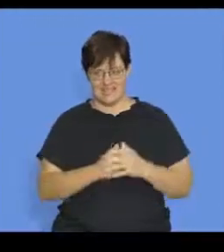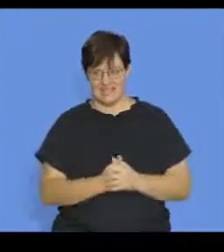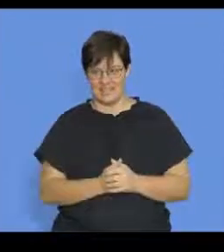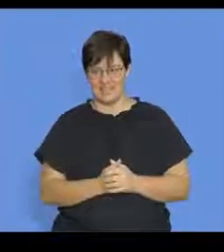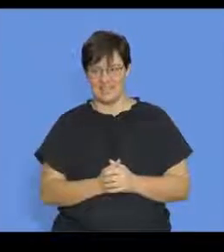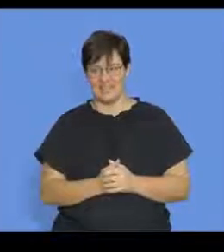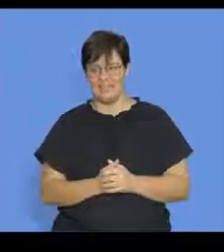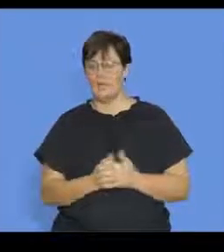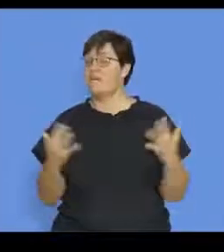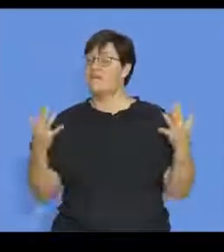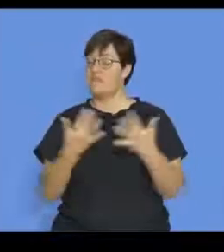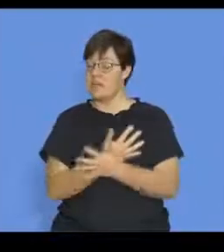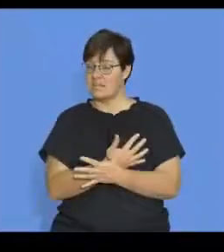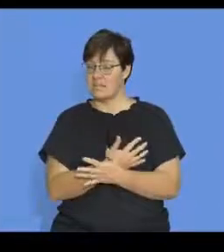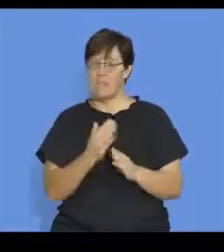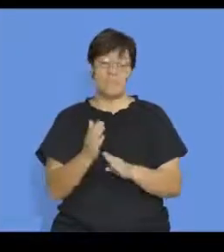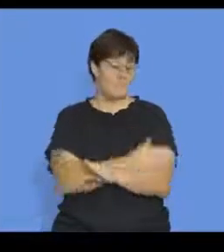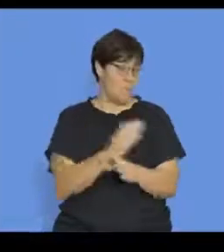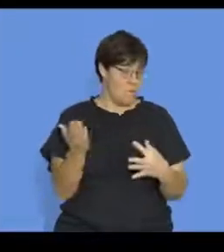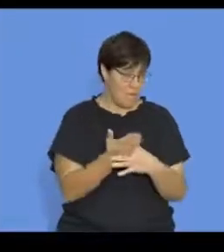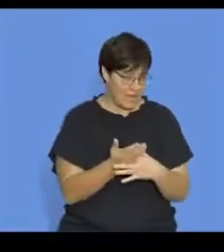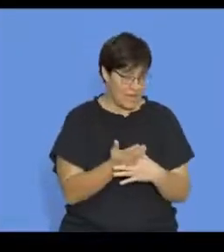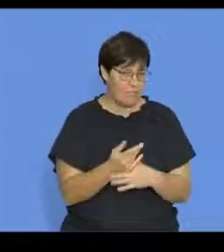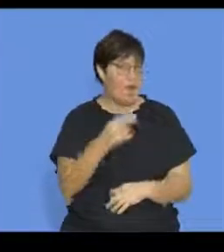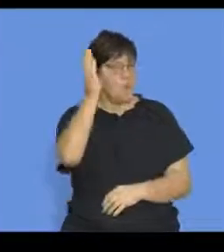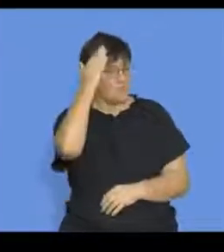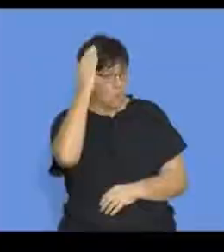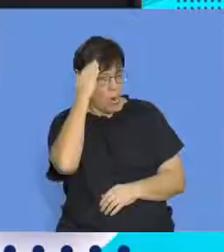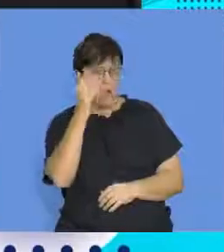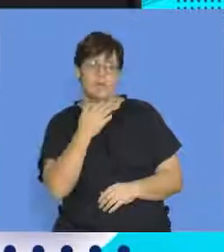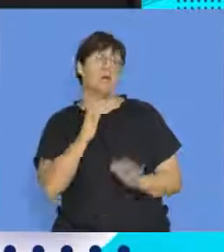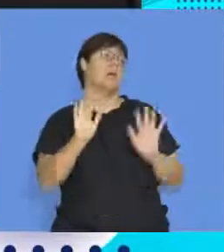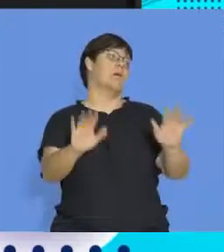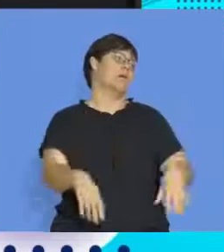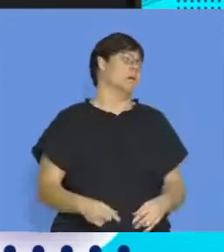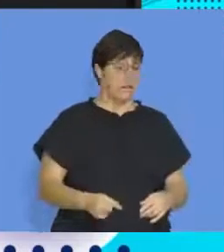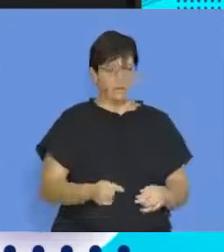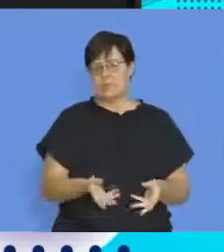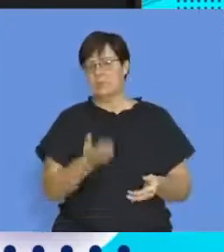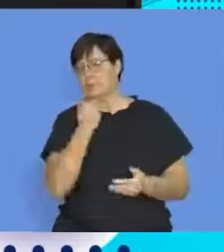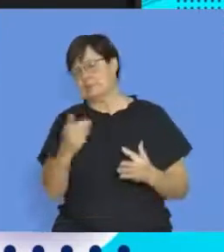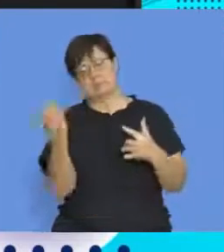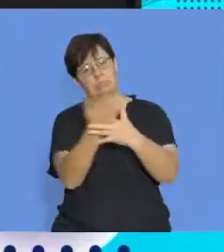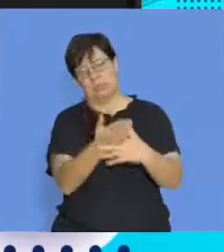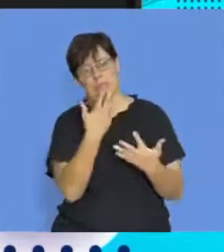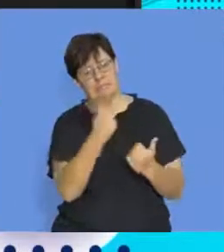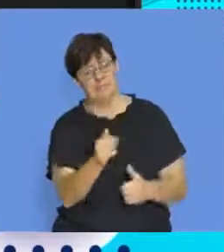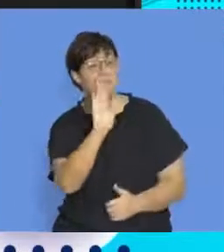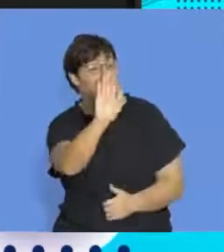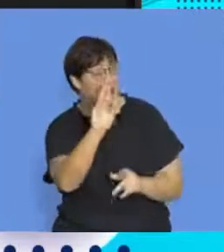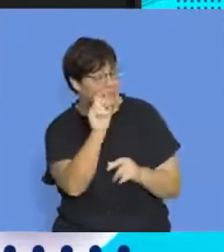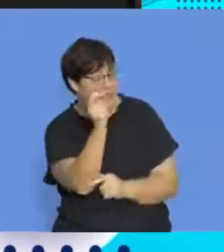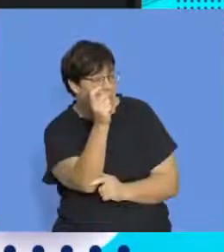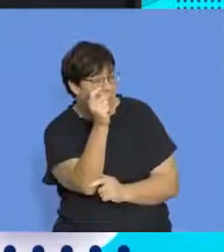in this lesson. Just very quickly, before we take a break, because I know you guys are saying, come on, Mahesh, let's